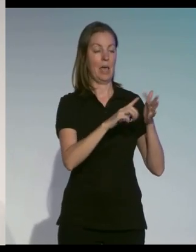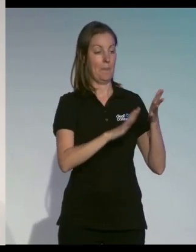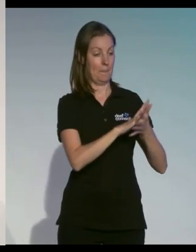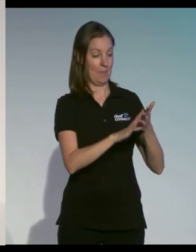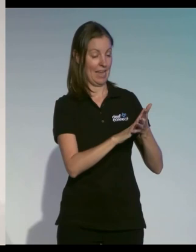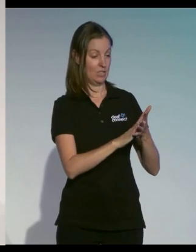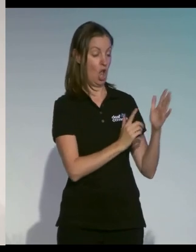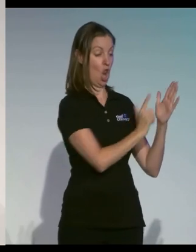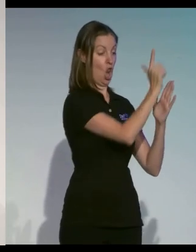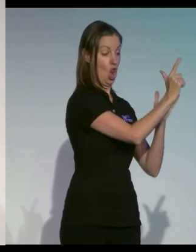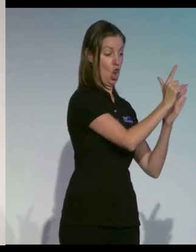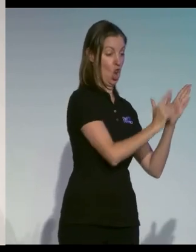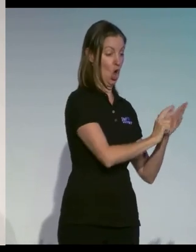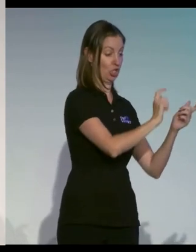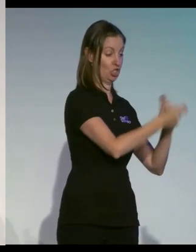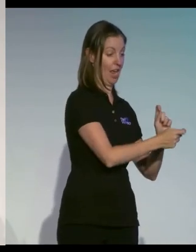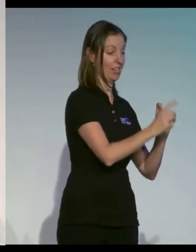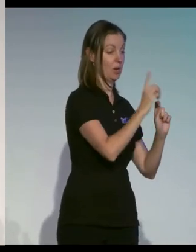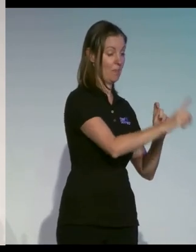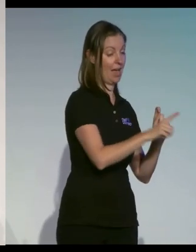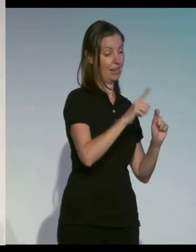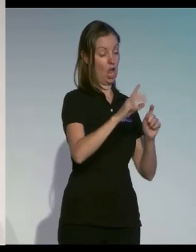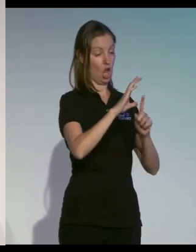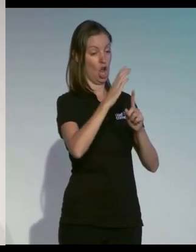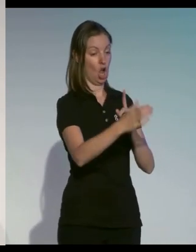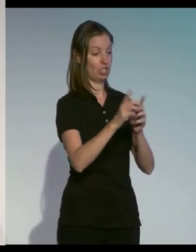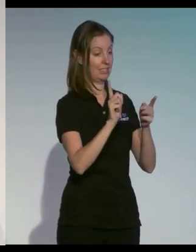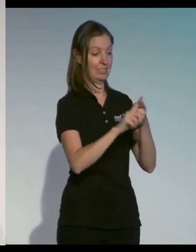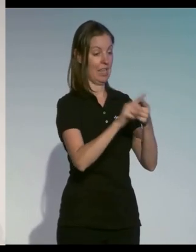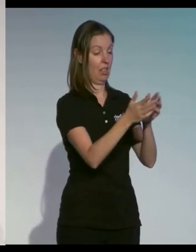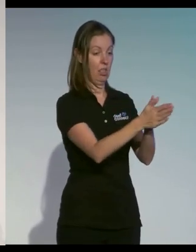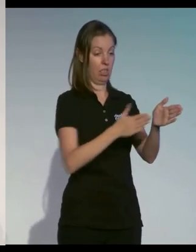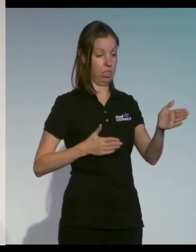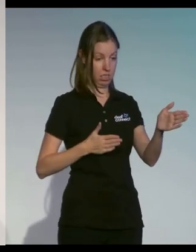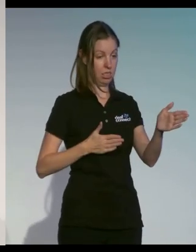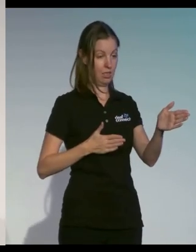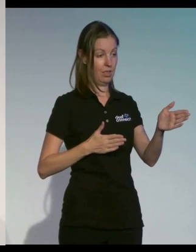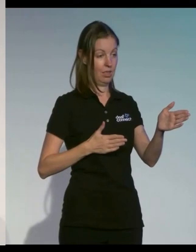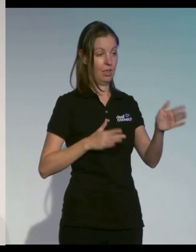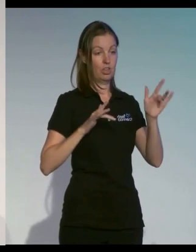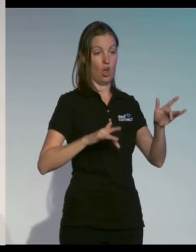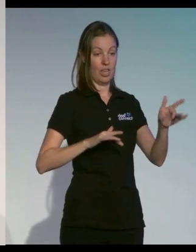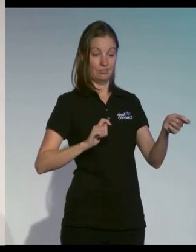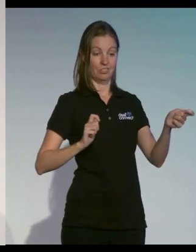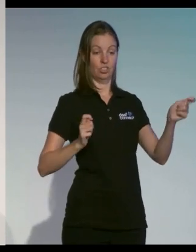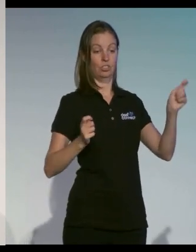culture. So you can shift the law, but if the culture doesn't change, it's not going to have